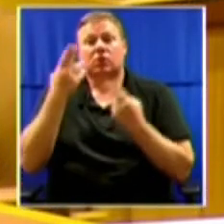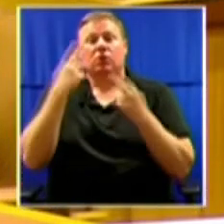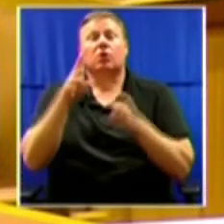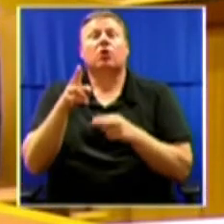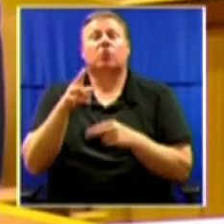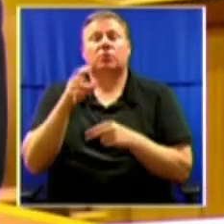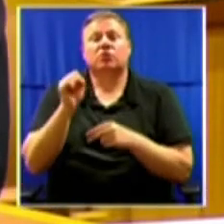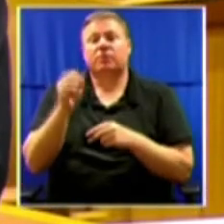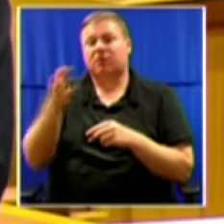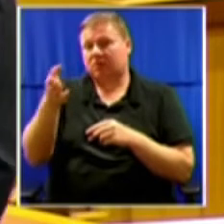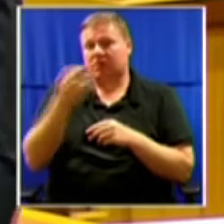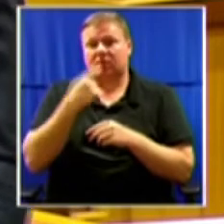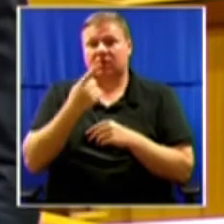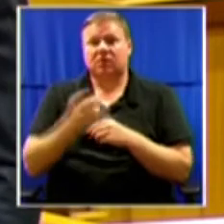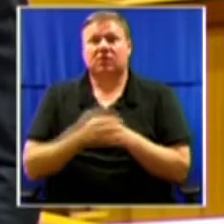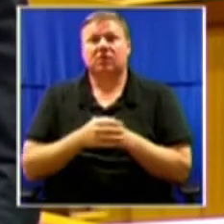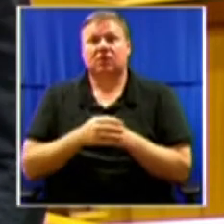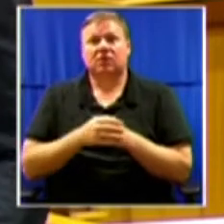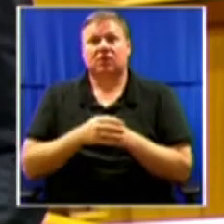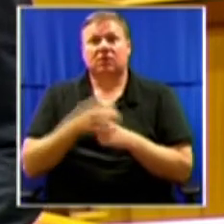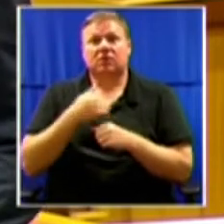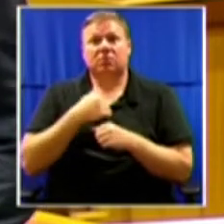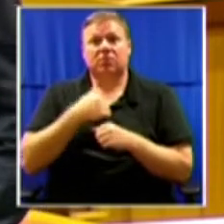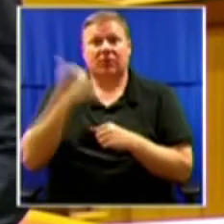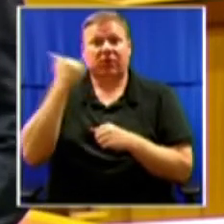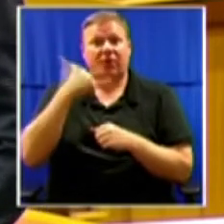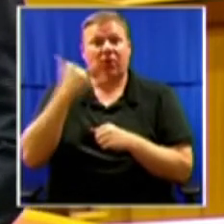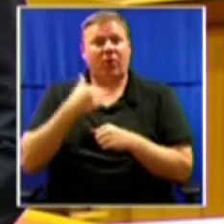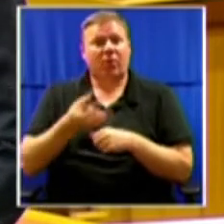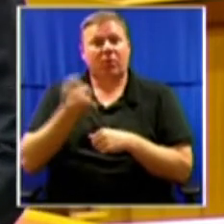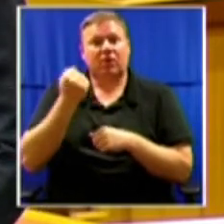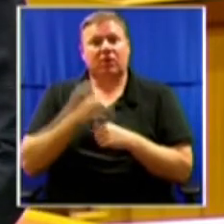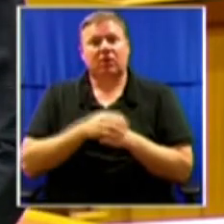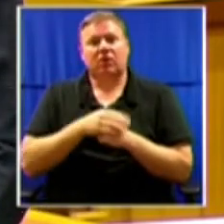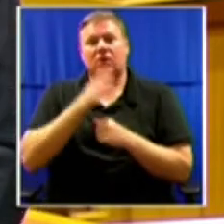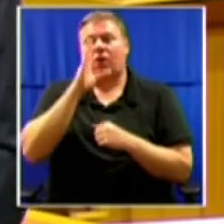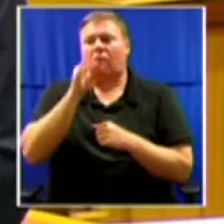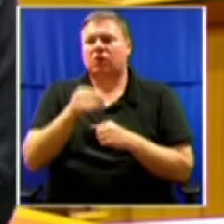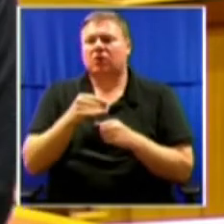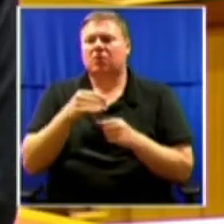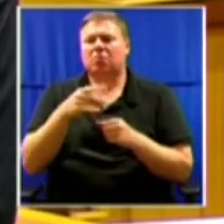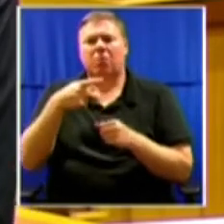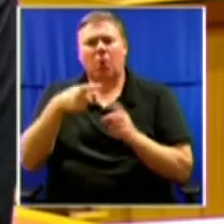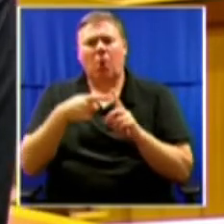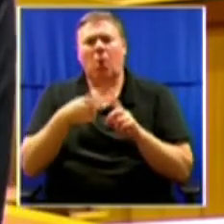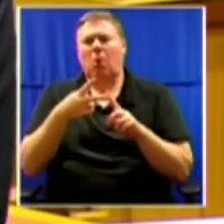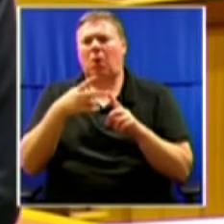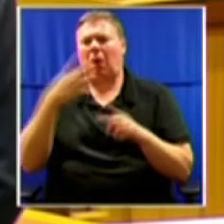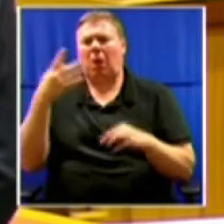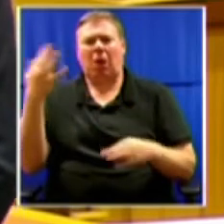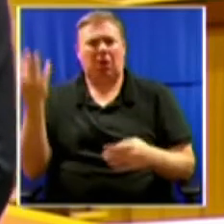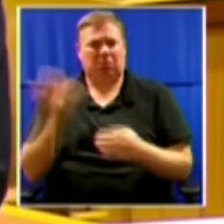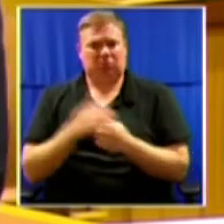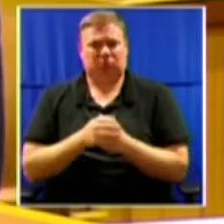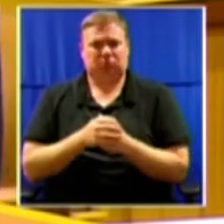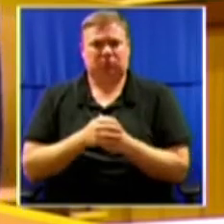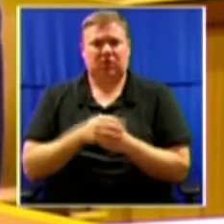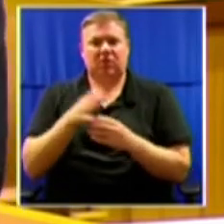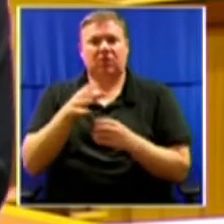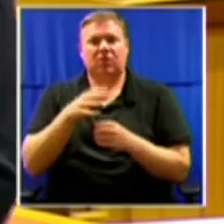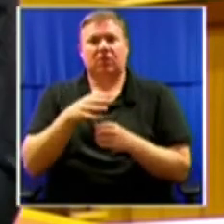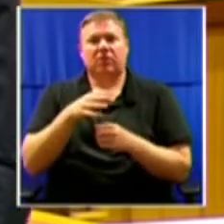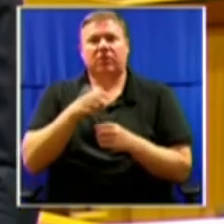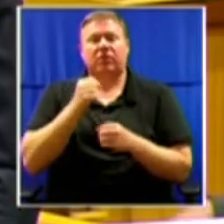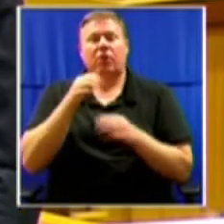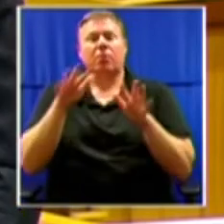saying. I also receive the calls demanding paroles and all kind of things from the inmates.